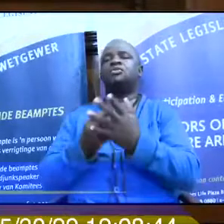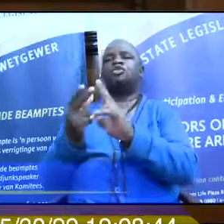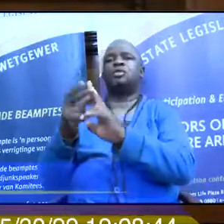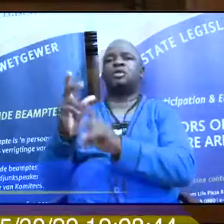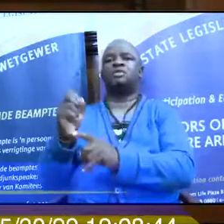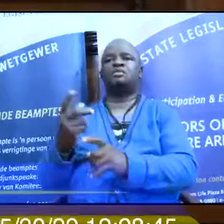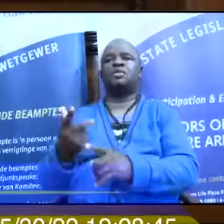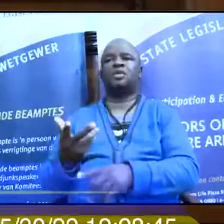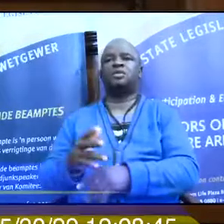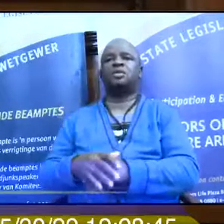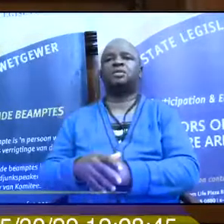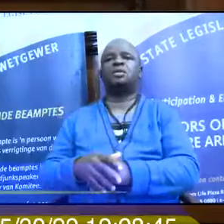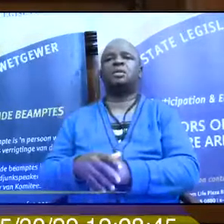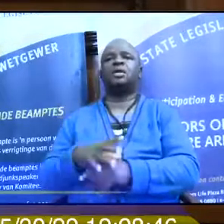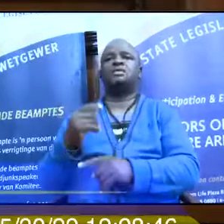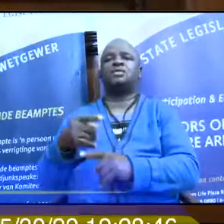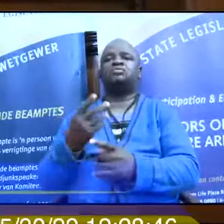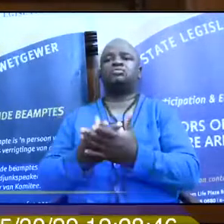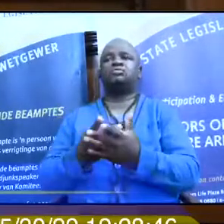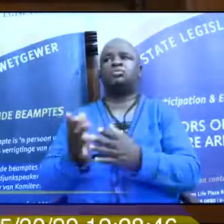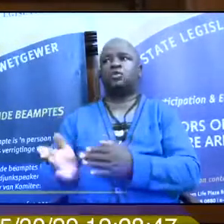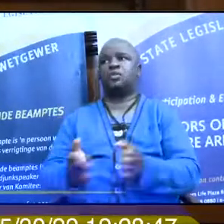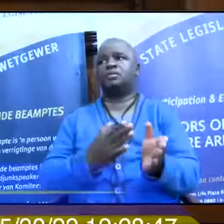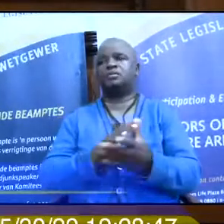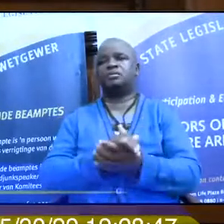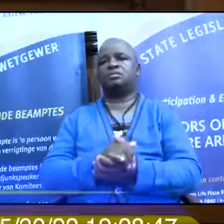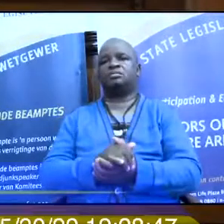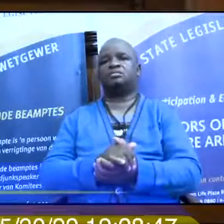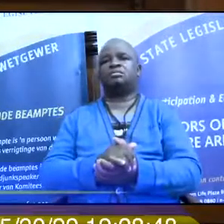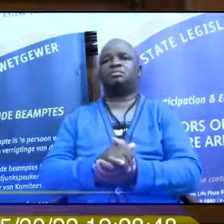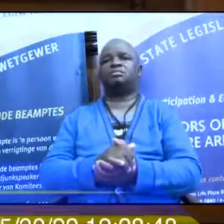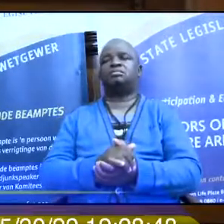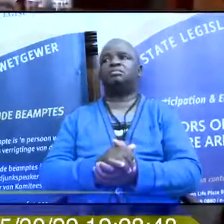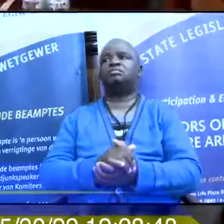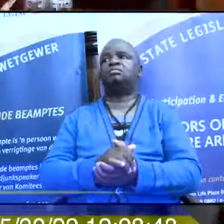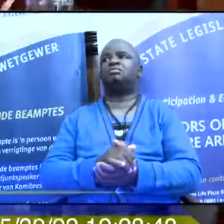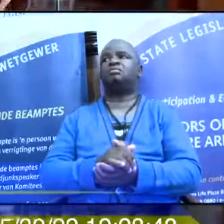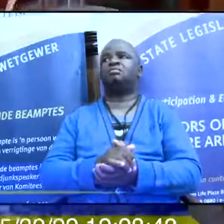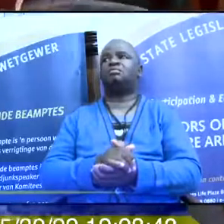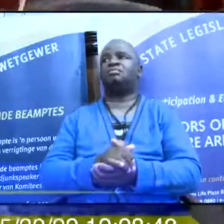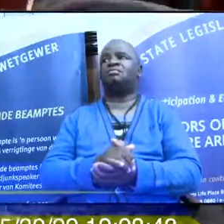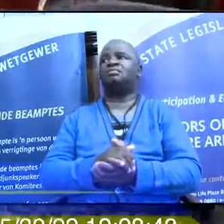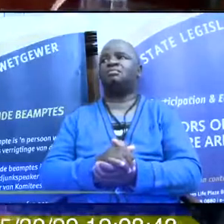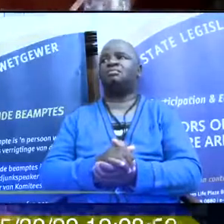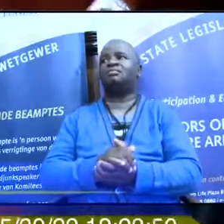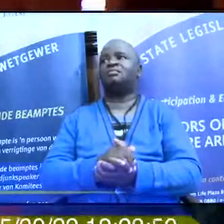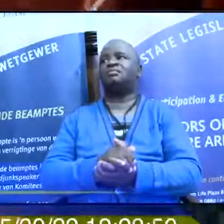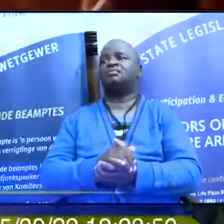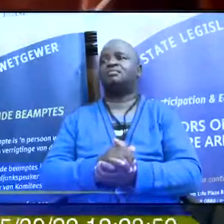from and then you can go i've recognized you then you can come